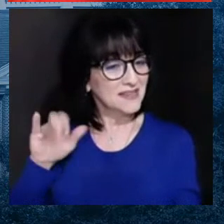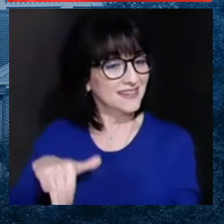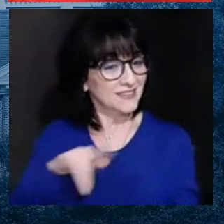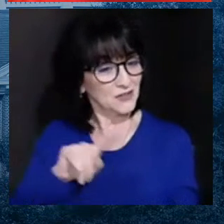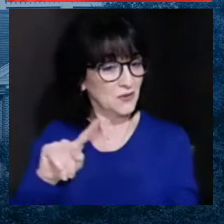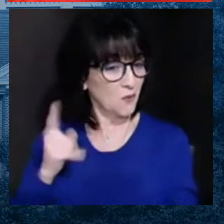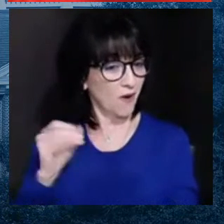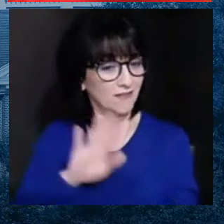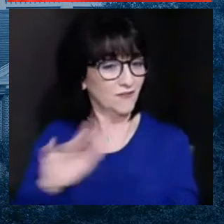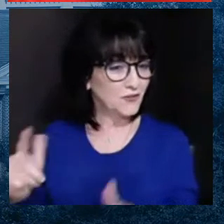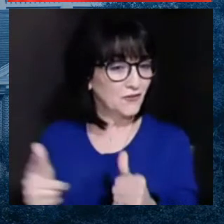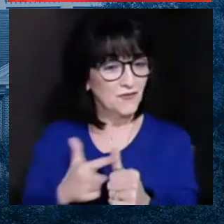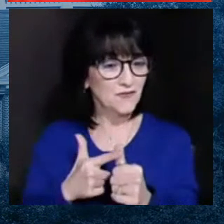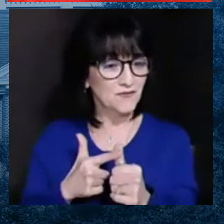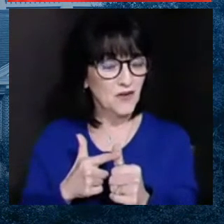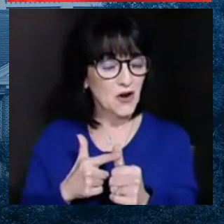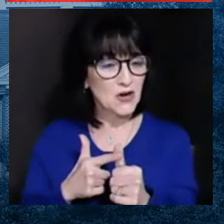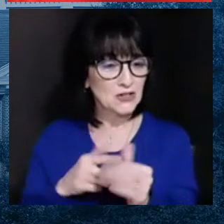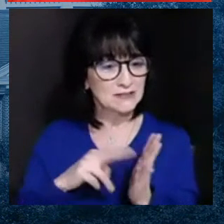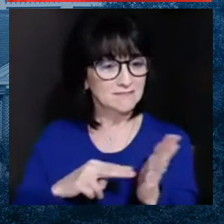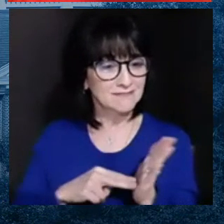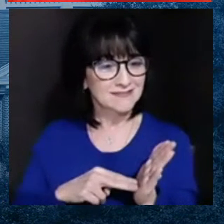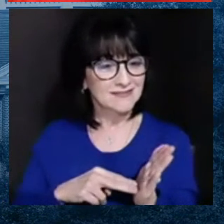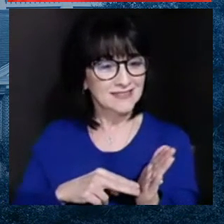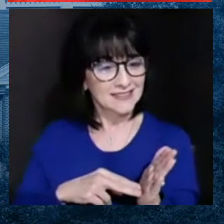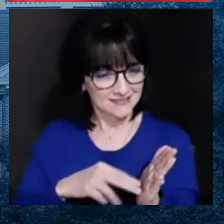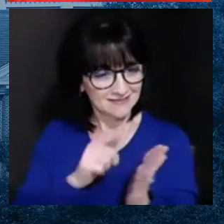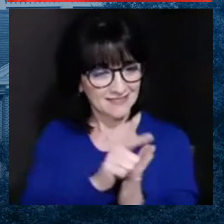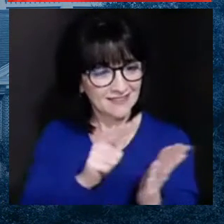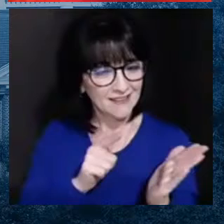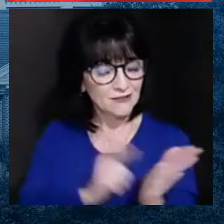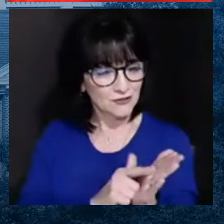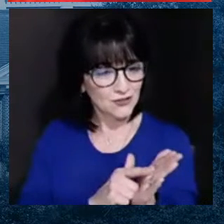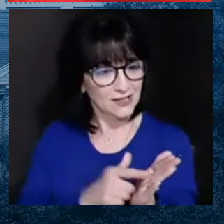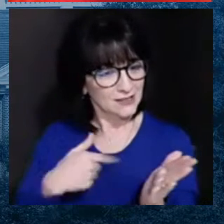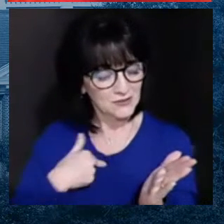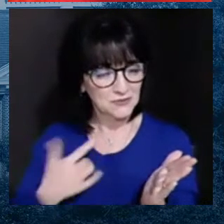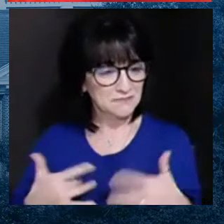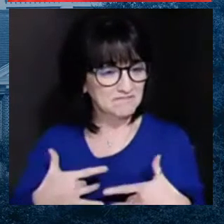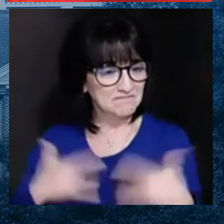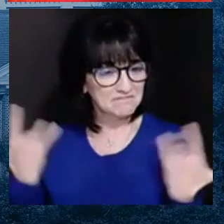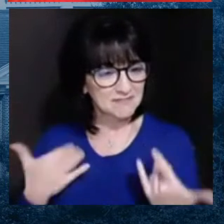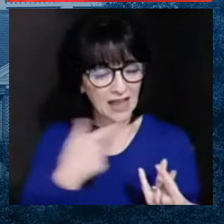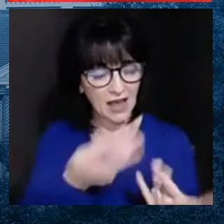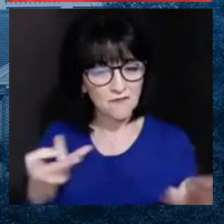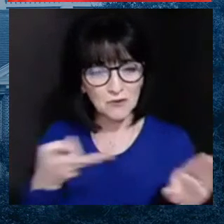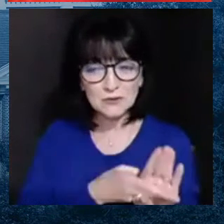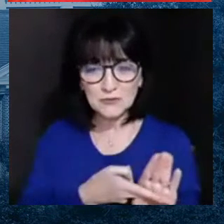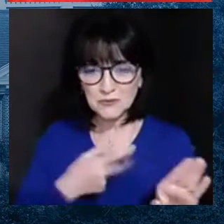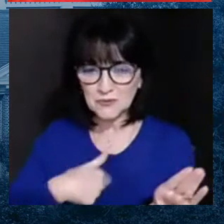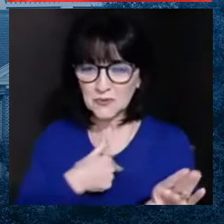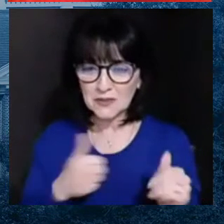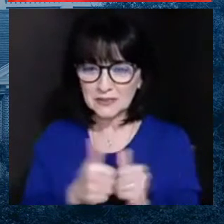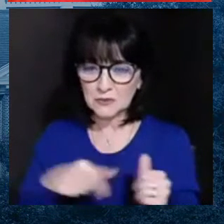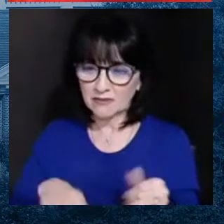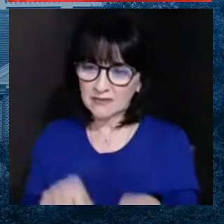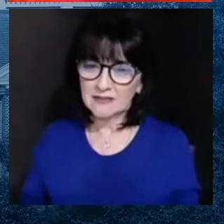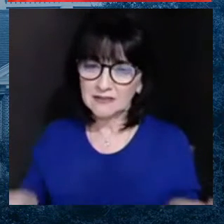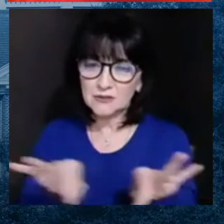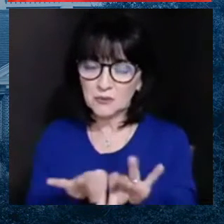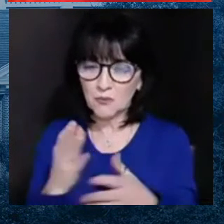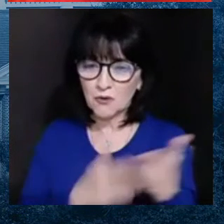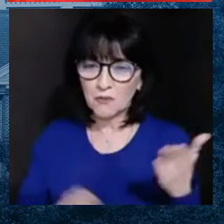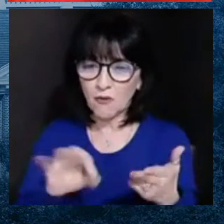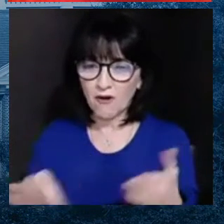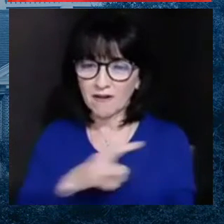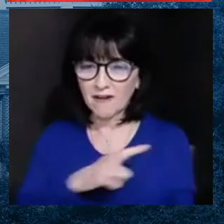think. We're delighted to have her on this important piece of legislation. They're going to speak in a minute and lead us off. We're